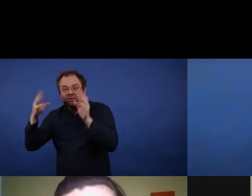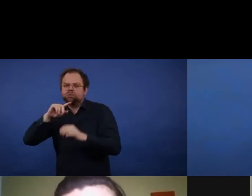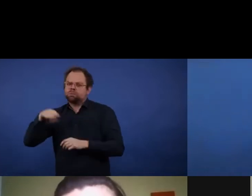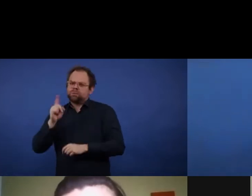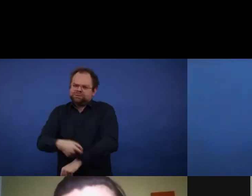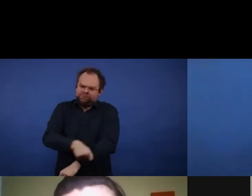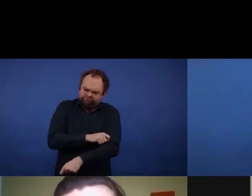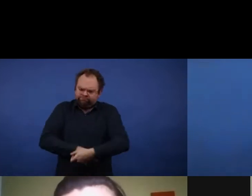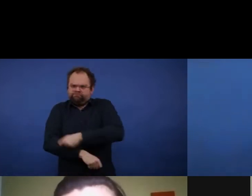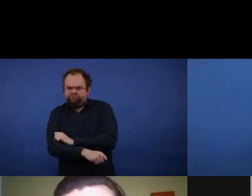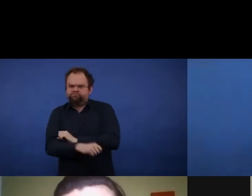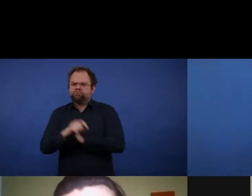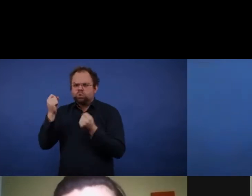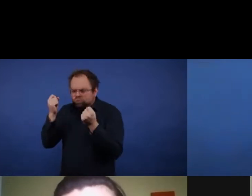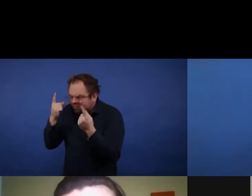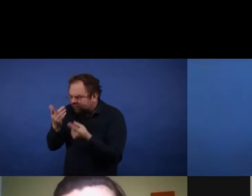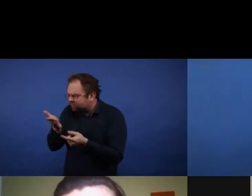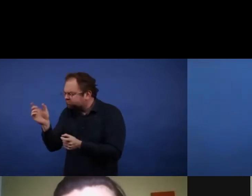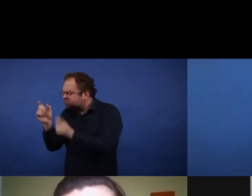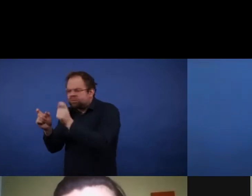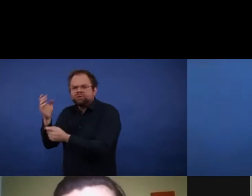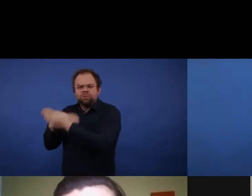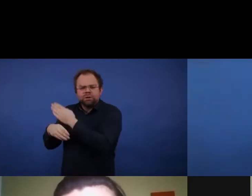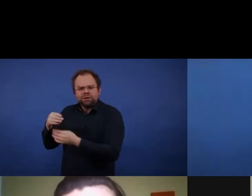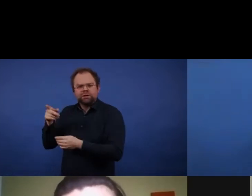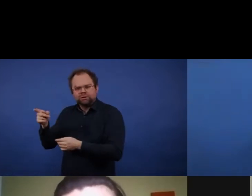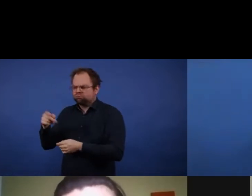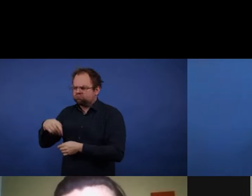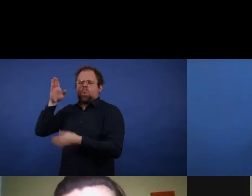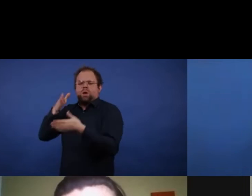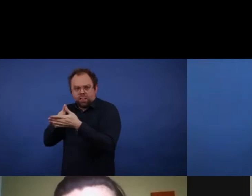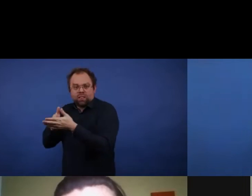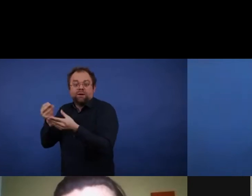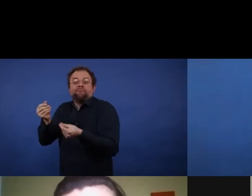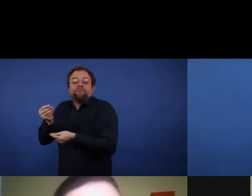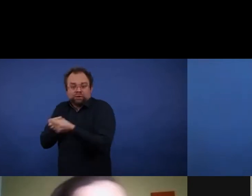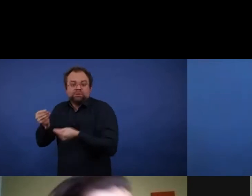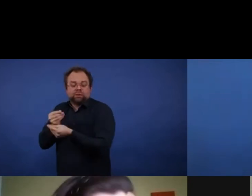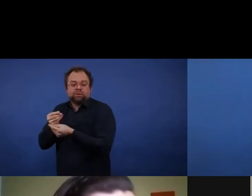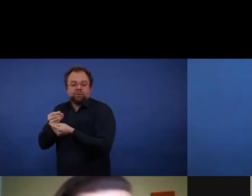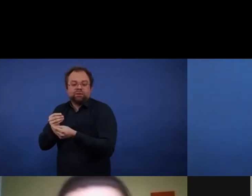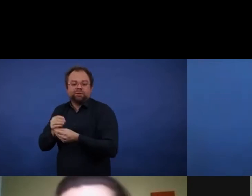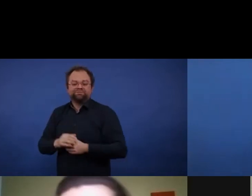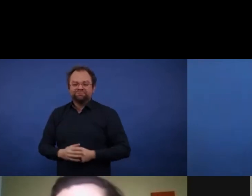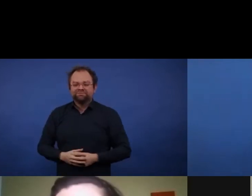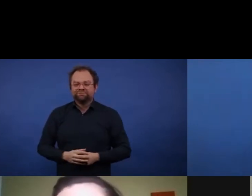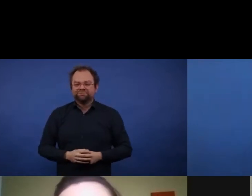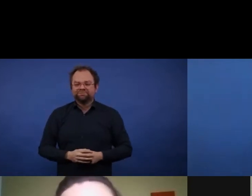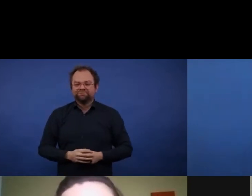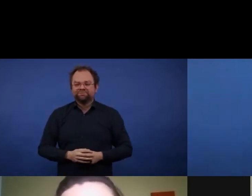face greater financial difficulties in times of crises. So we need to work proactively against all these